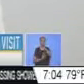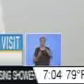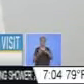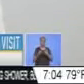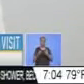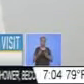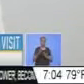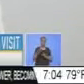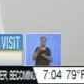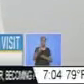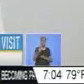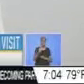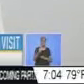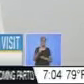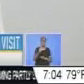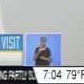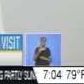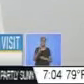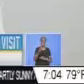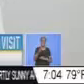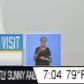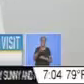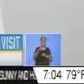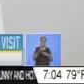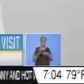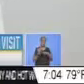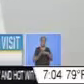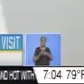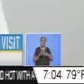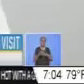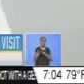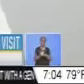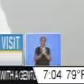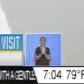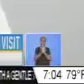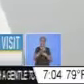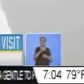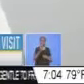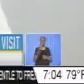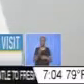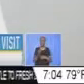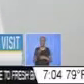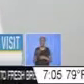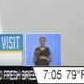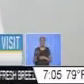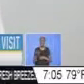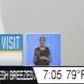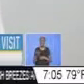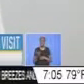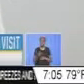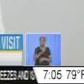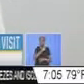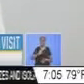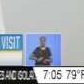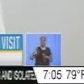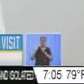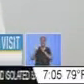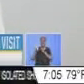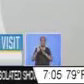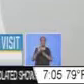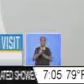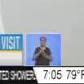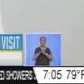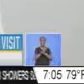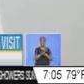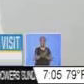is fully secured and functional. The Royal Bahamas Defense Force has a presence